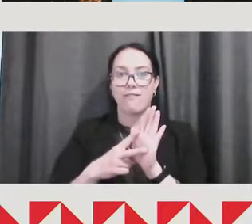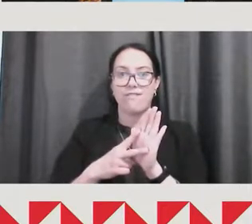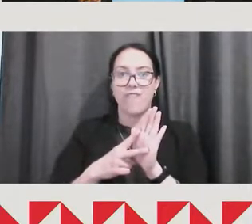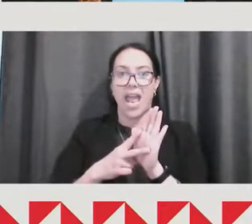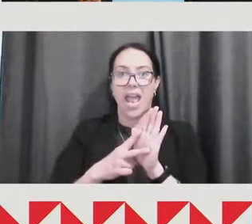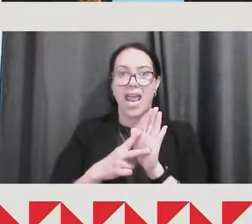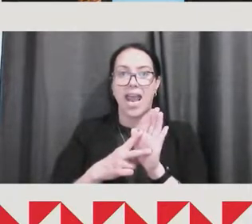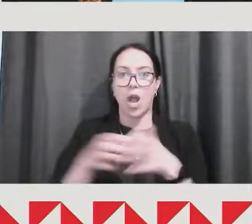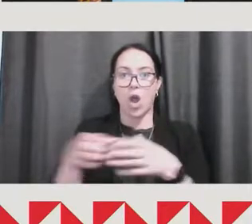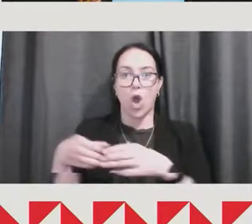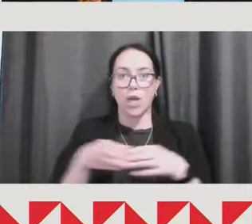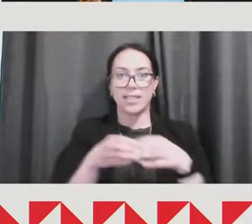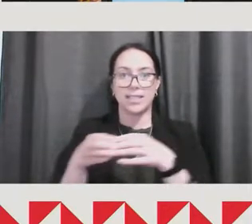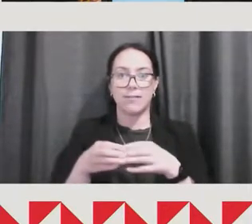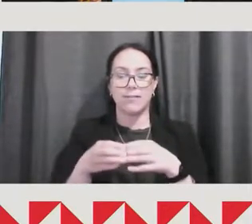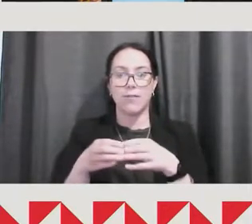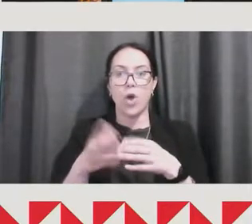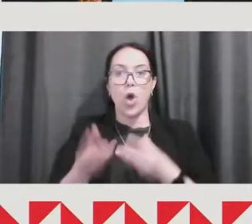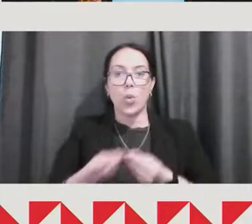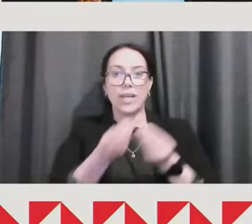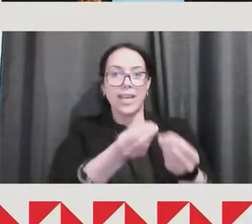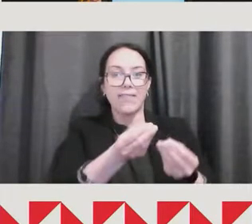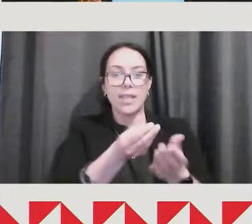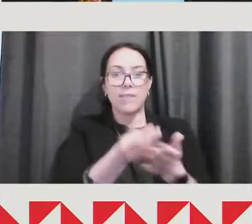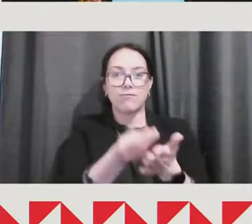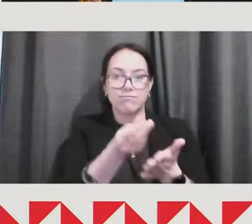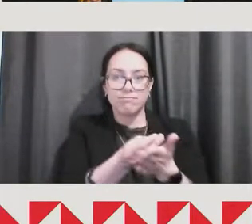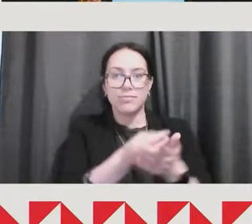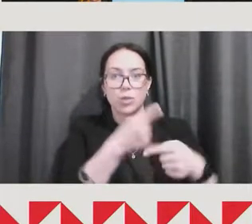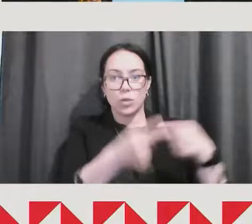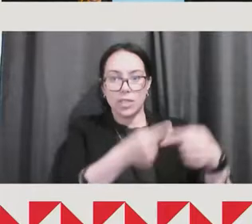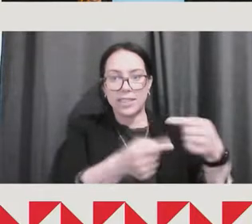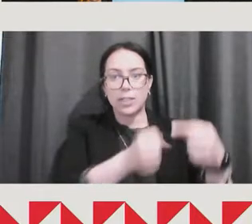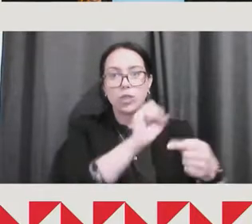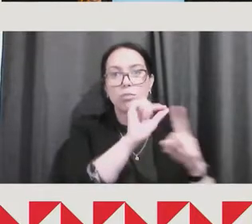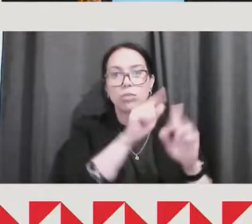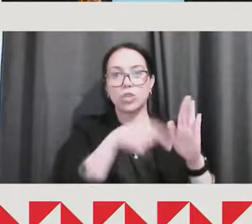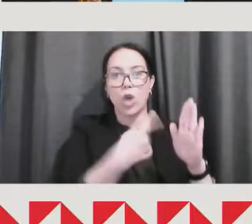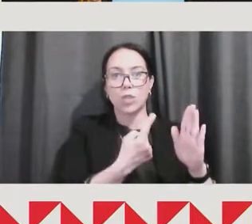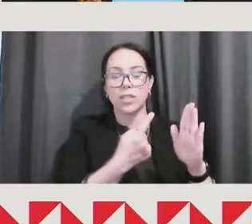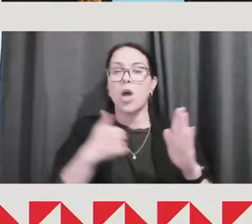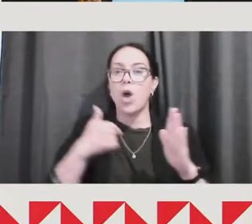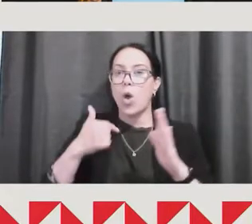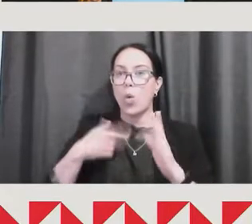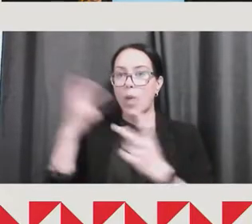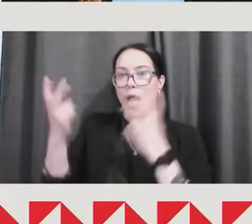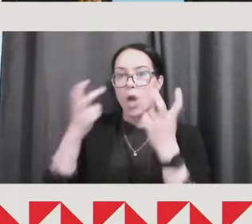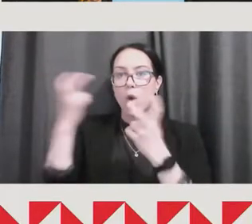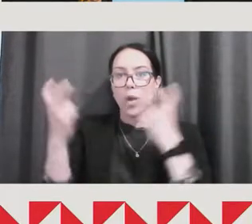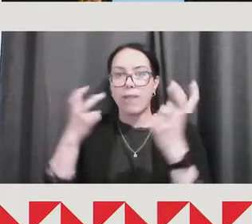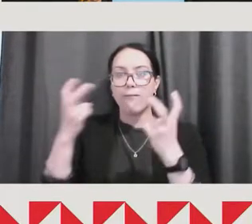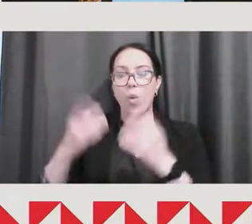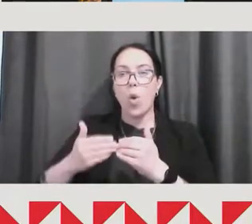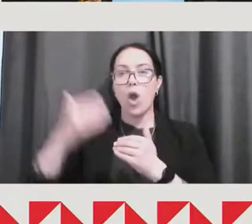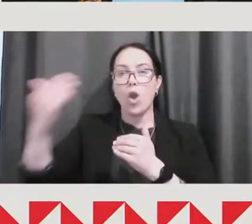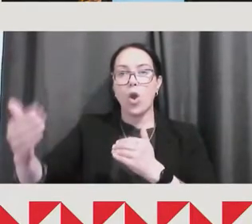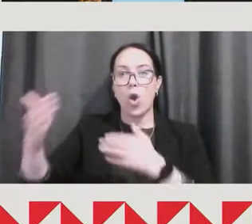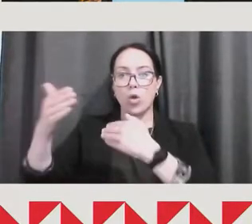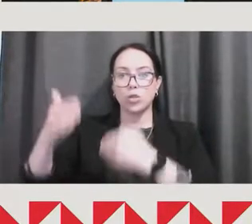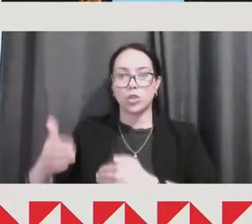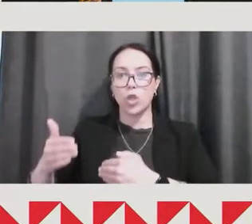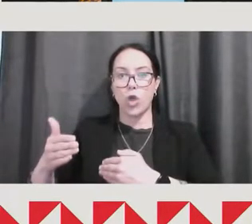had given them some putia to continue their projects and we're looking at long-term Sustainable Solutions for pacifica-led Pacific creative